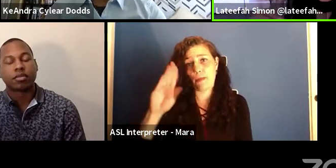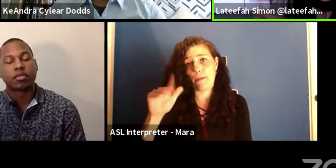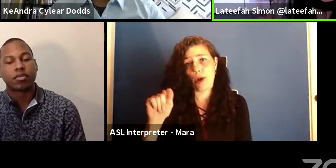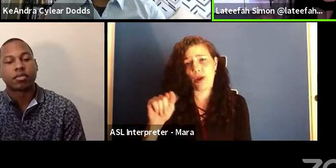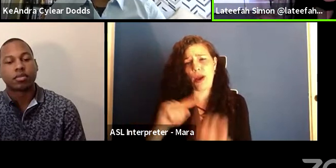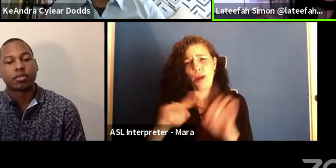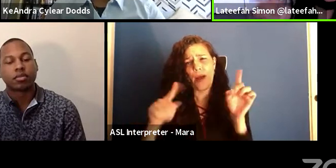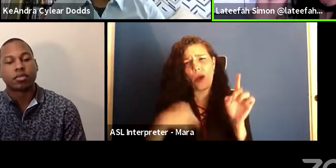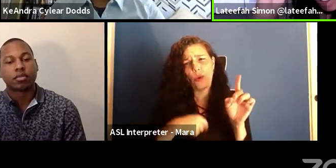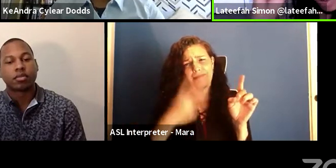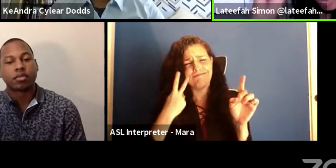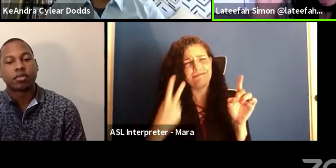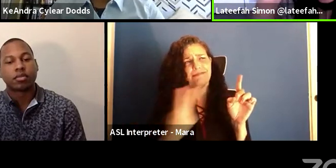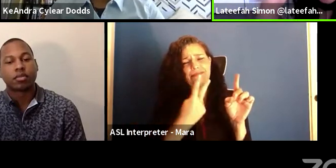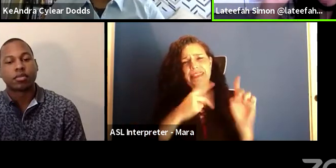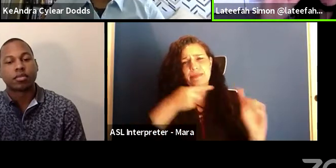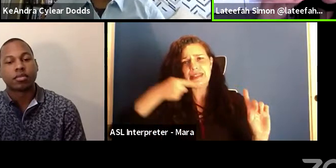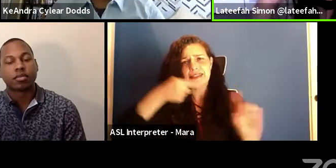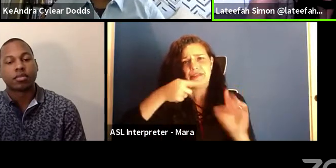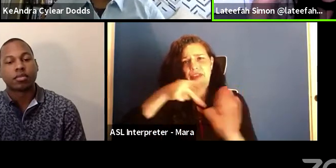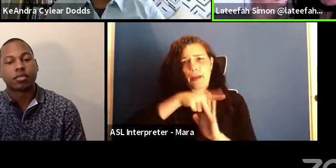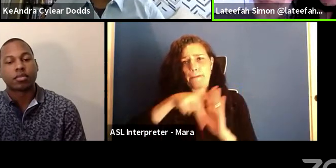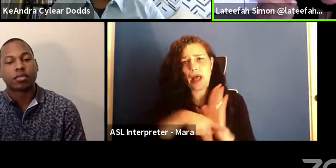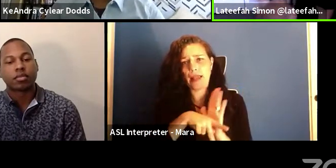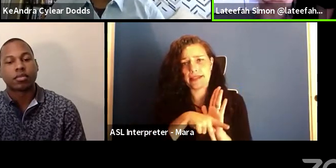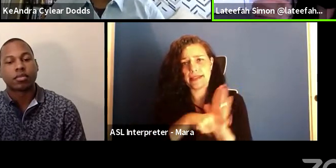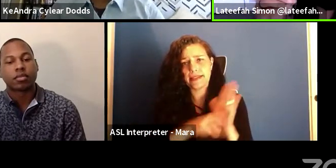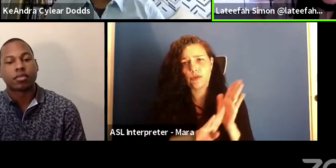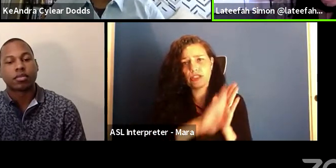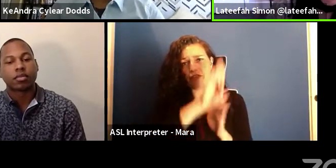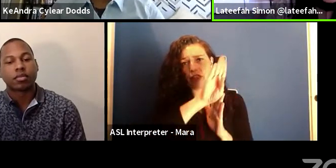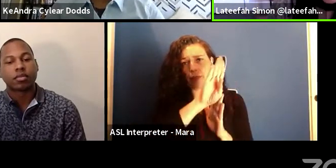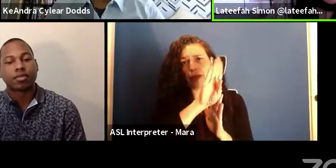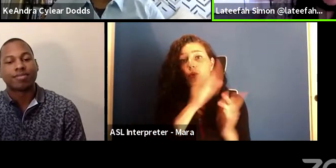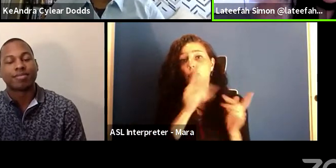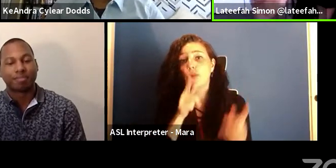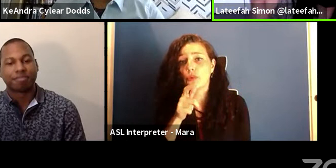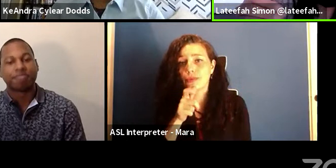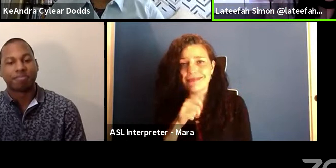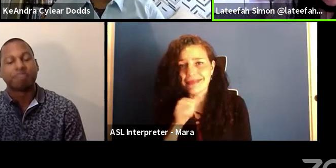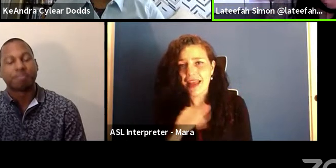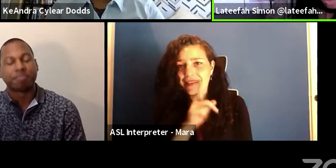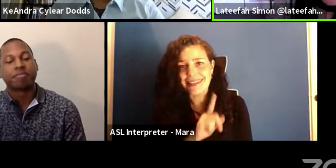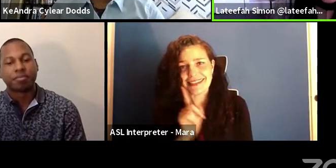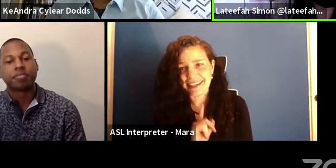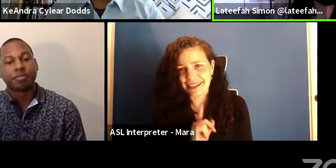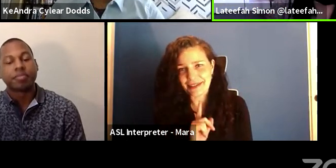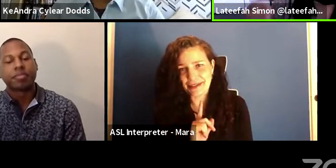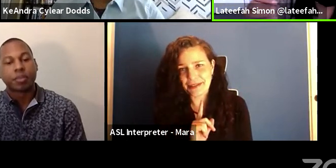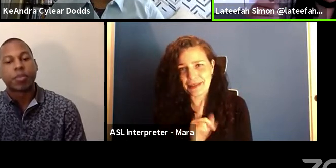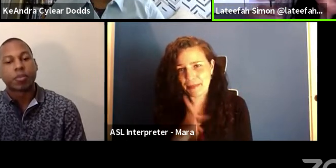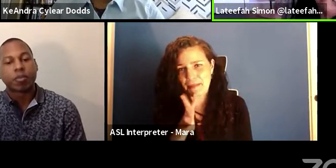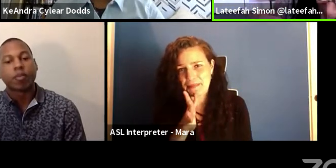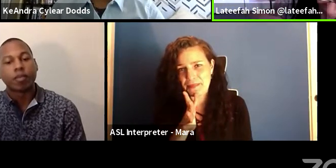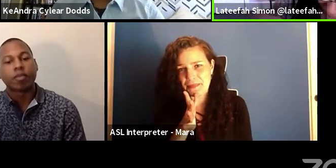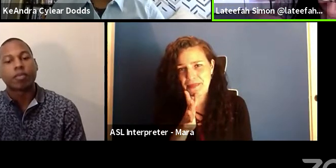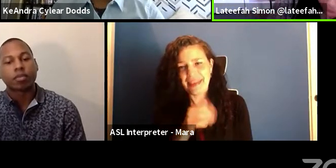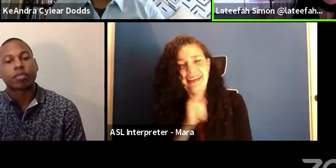particular policies is we know that those policies weren't developed by the single mother, by the disabled man,